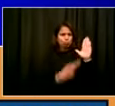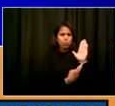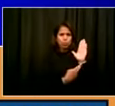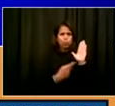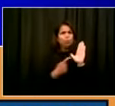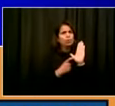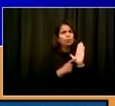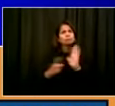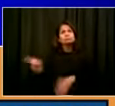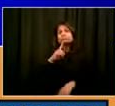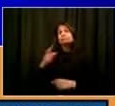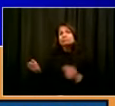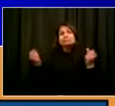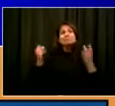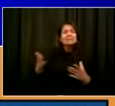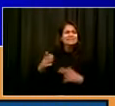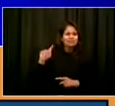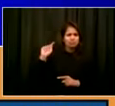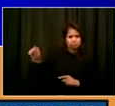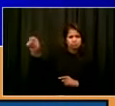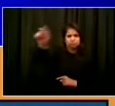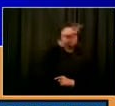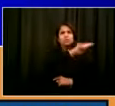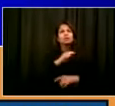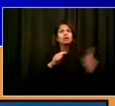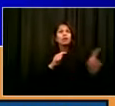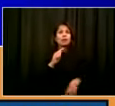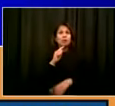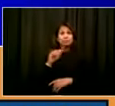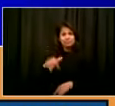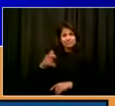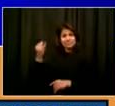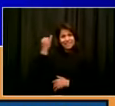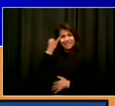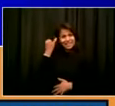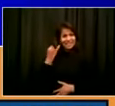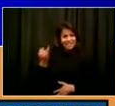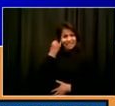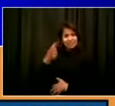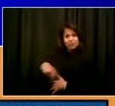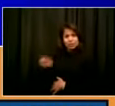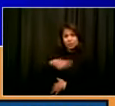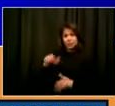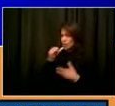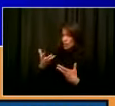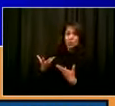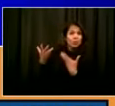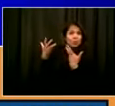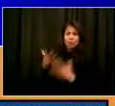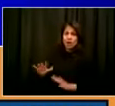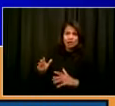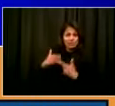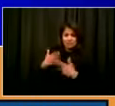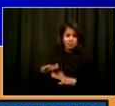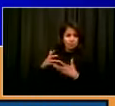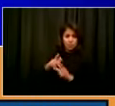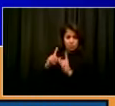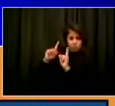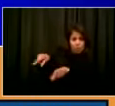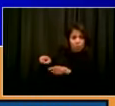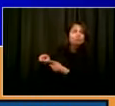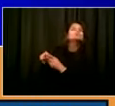broadcast, streaming, and social media platforms through November 1st. Lastly, we are making sure that New Yorkers have